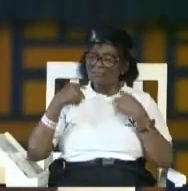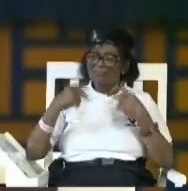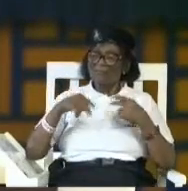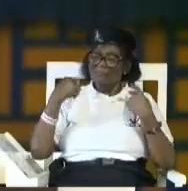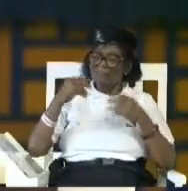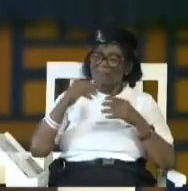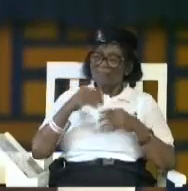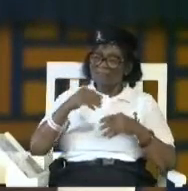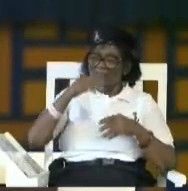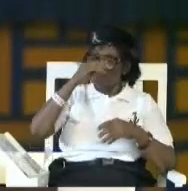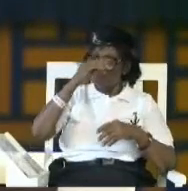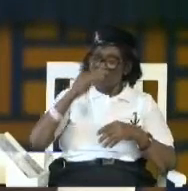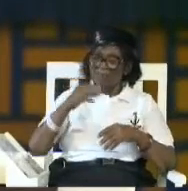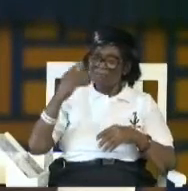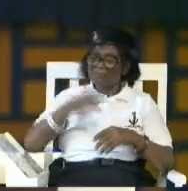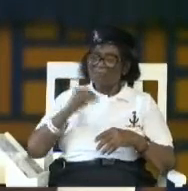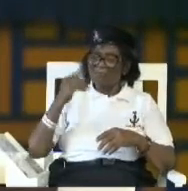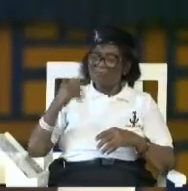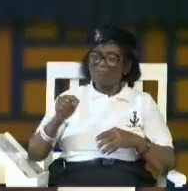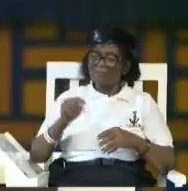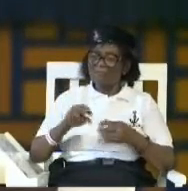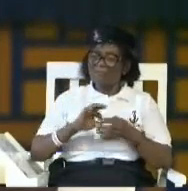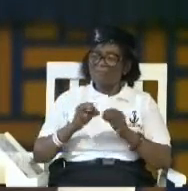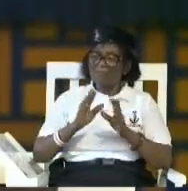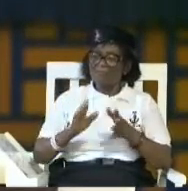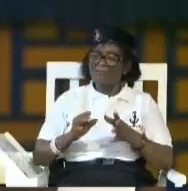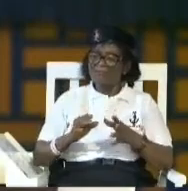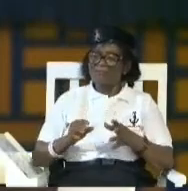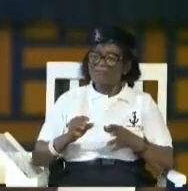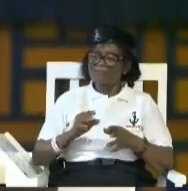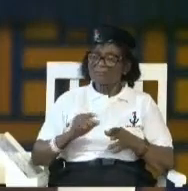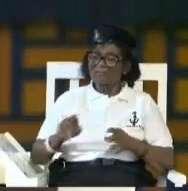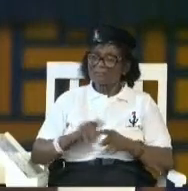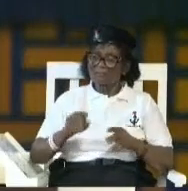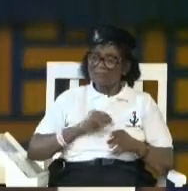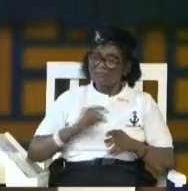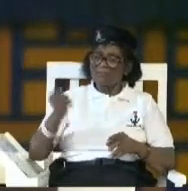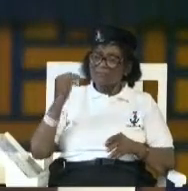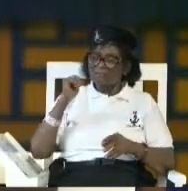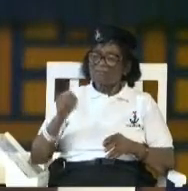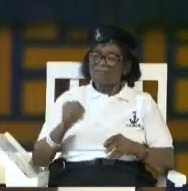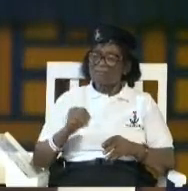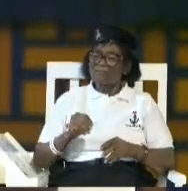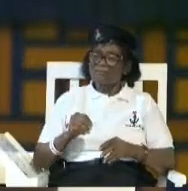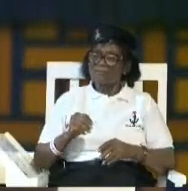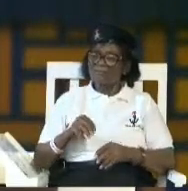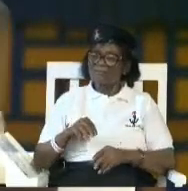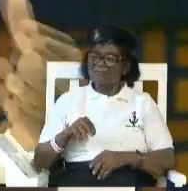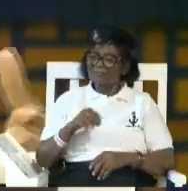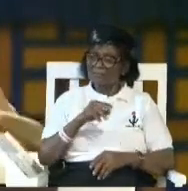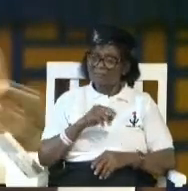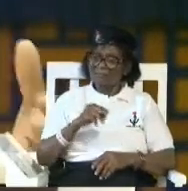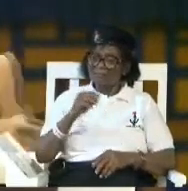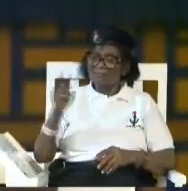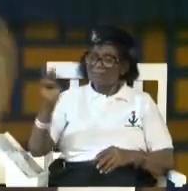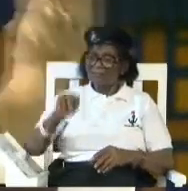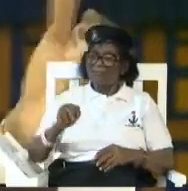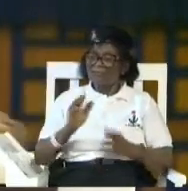And as I was watching them praying, I was brought back into the church, and